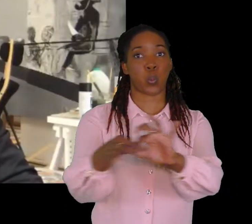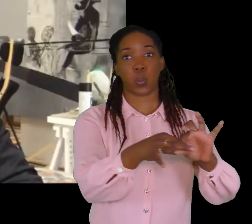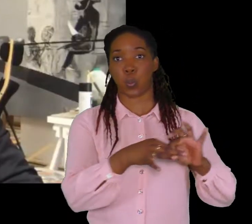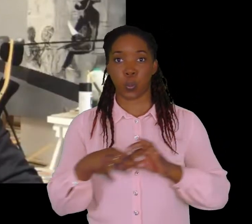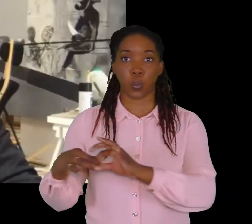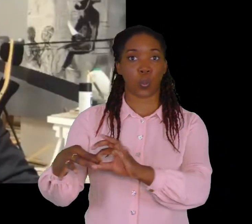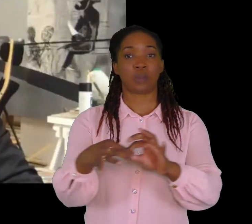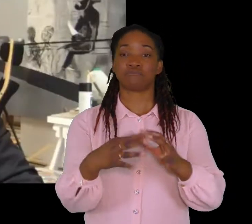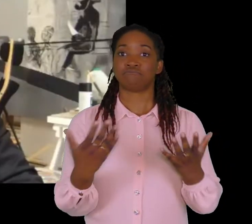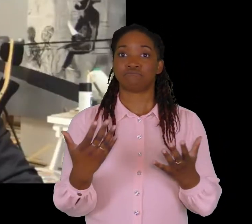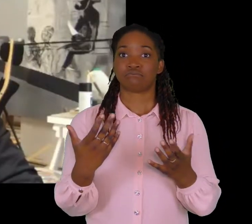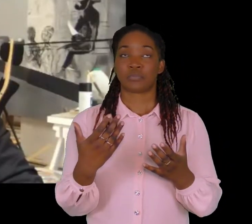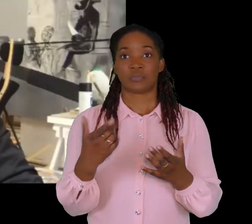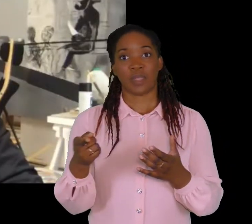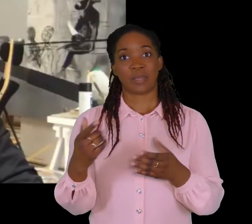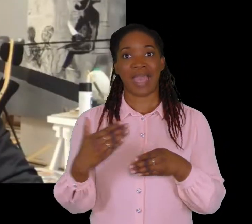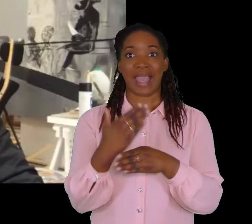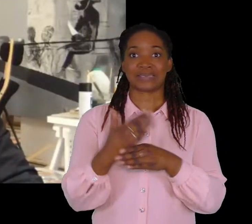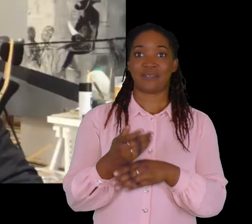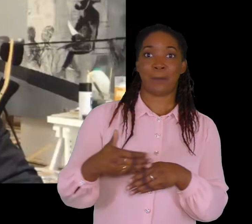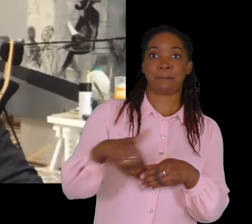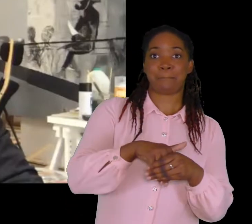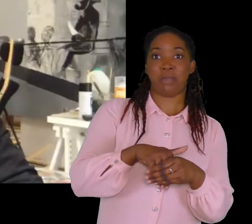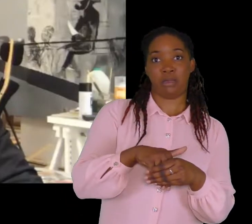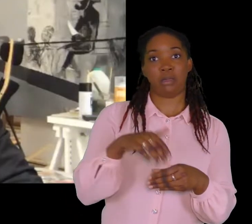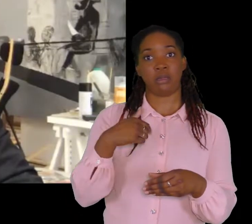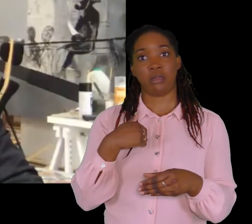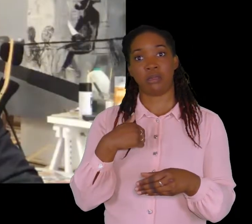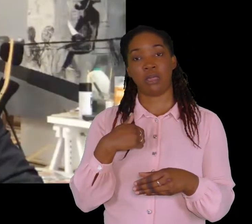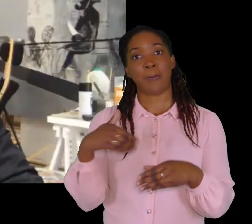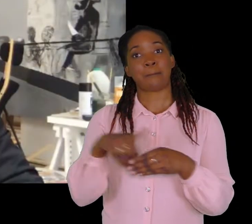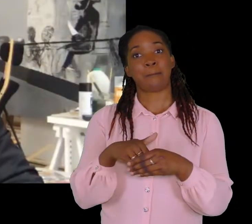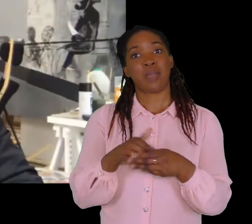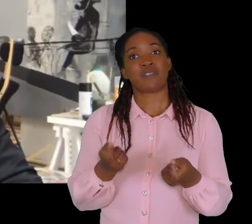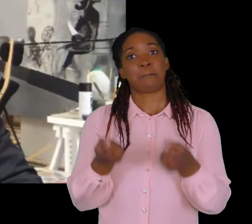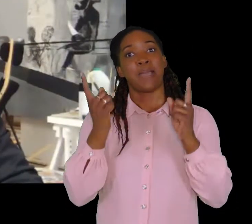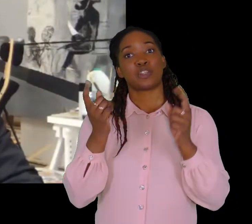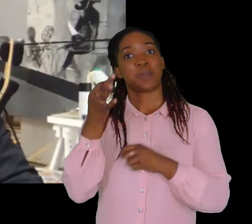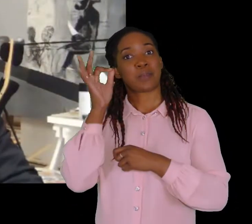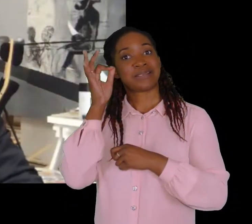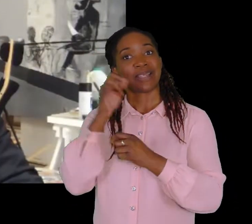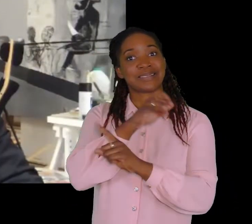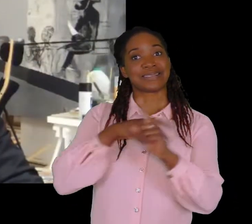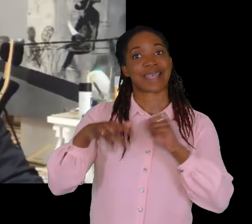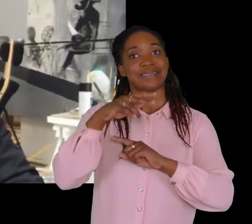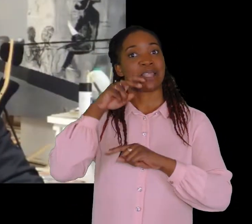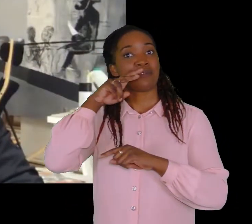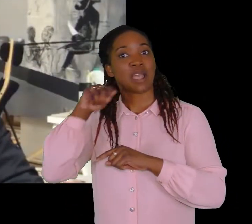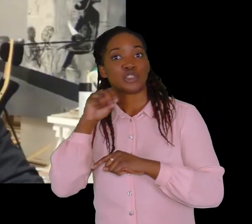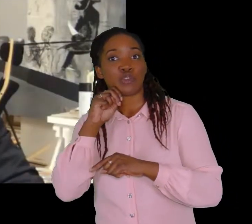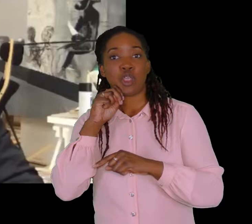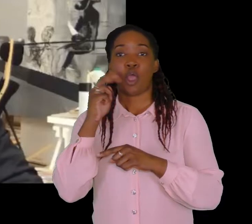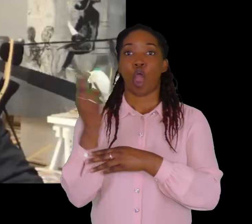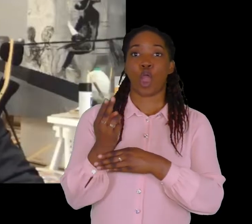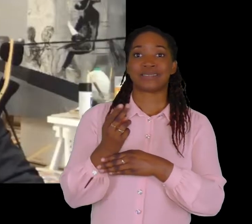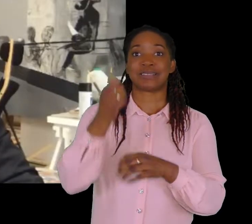worked extensively, and I've been an active member, and in fact also a member of the management committee of the Society of Nigerian